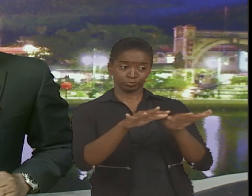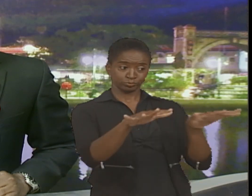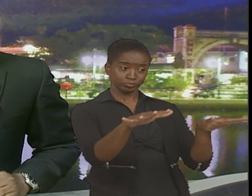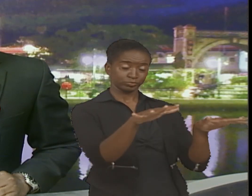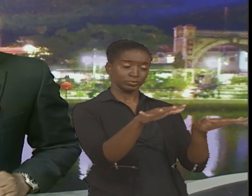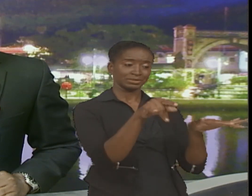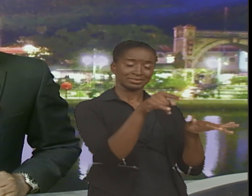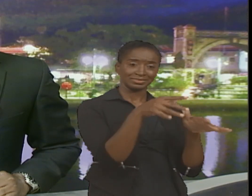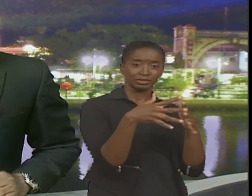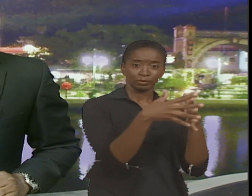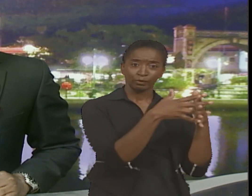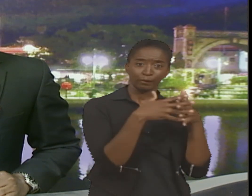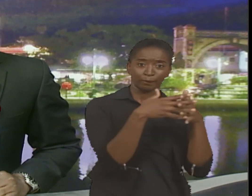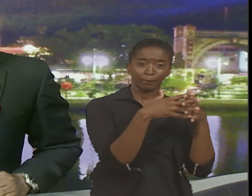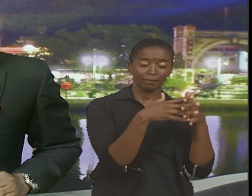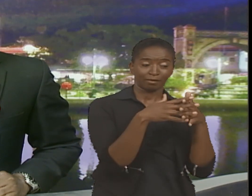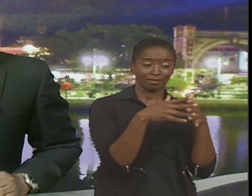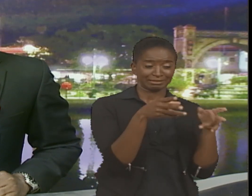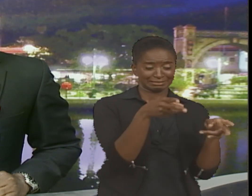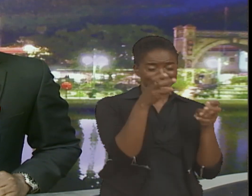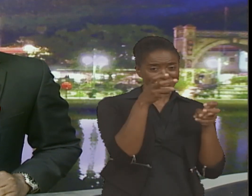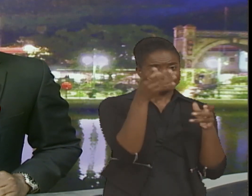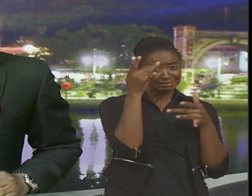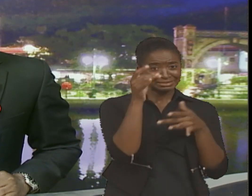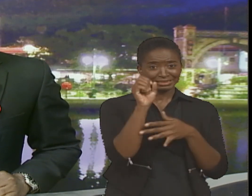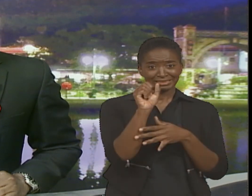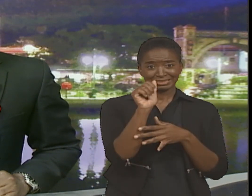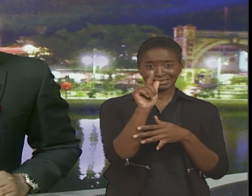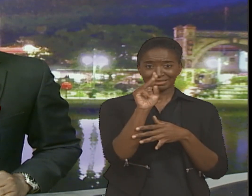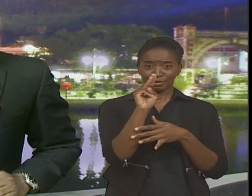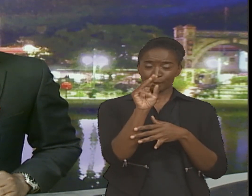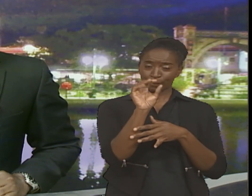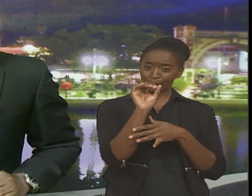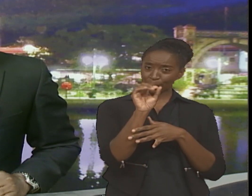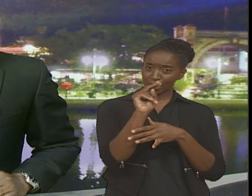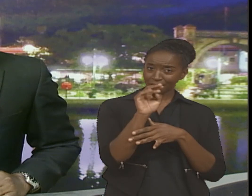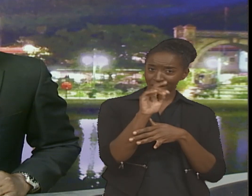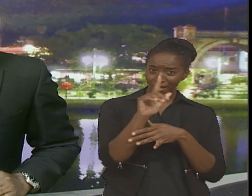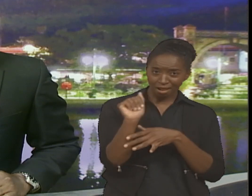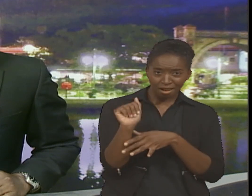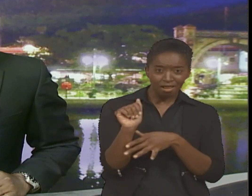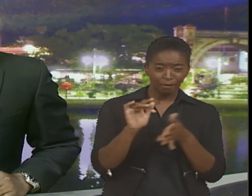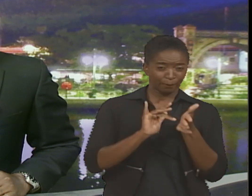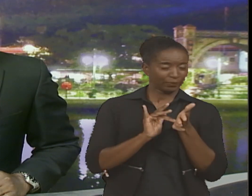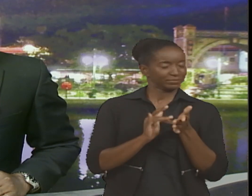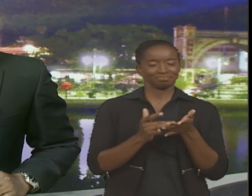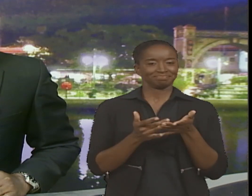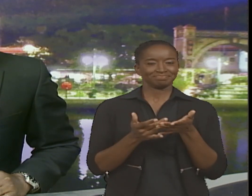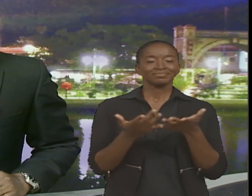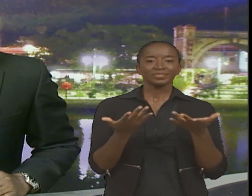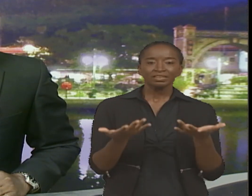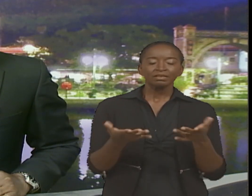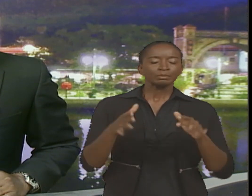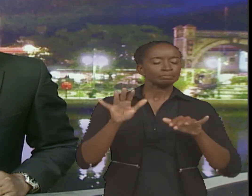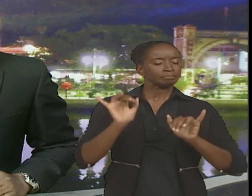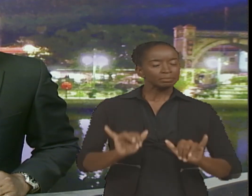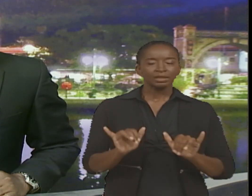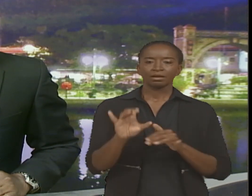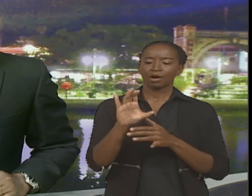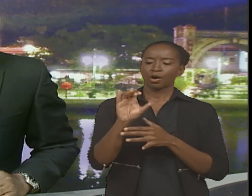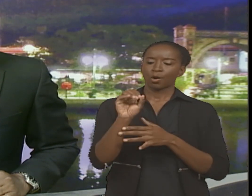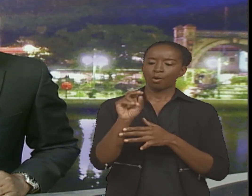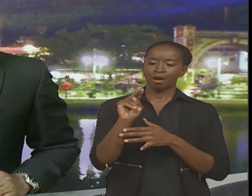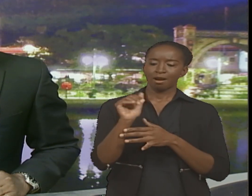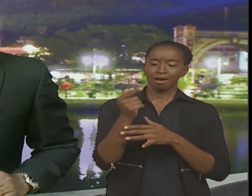is linked to an outbreak in the U.S. and the investigation is still ongoing, Conagra has decided to voluntarily recall the specific